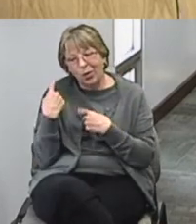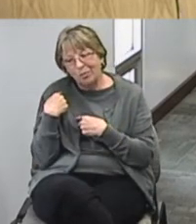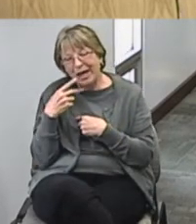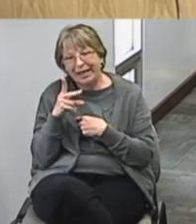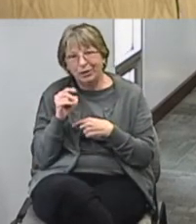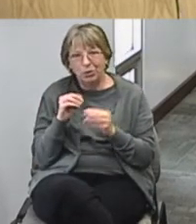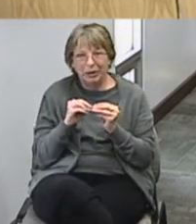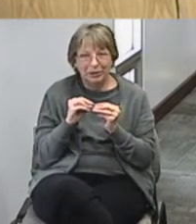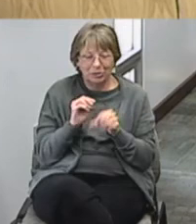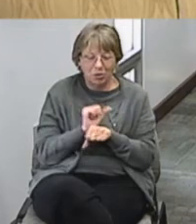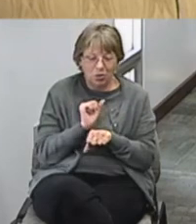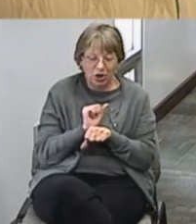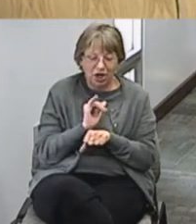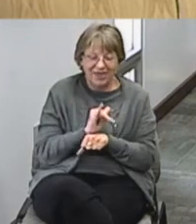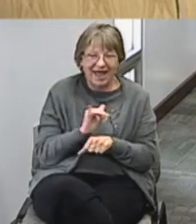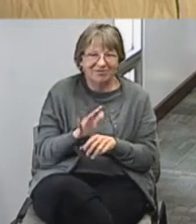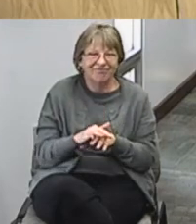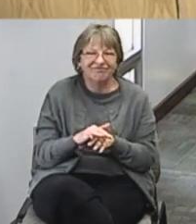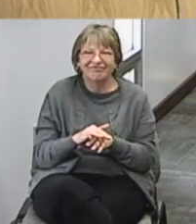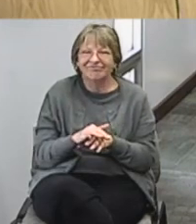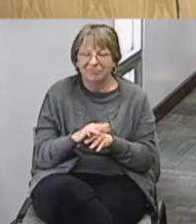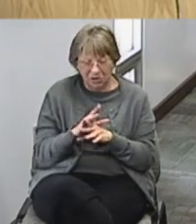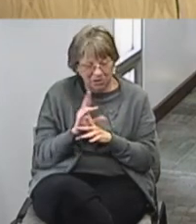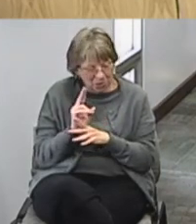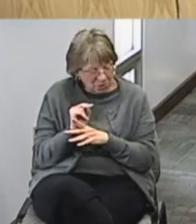bet. No problem.